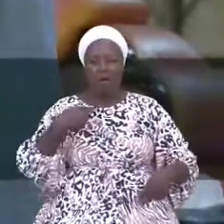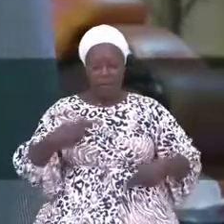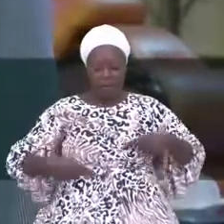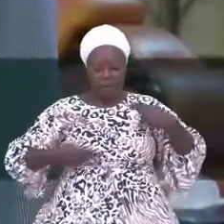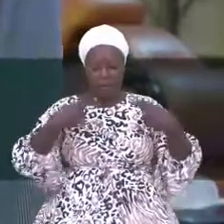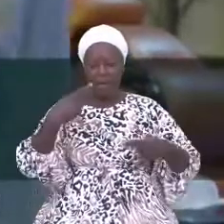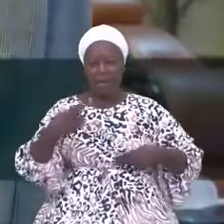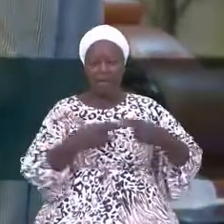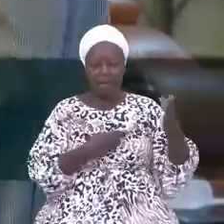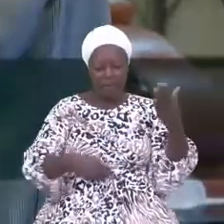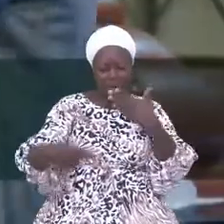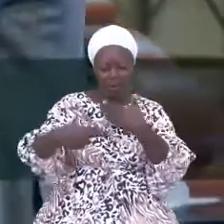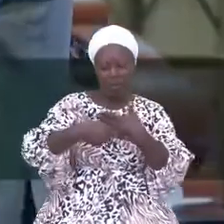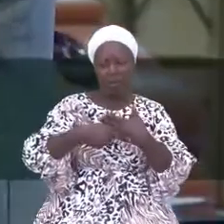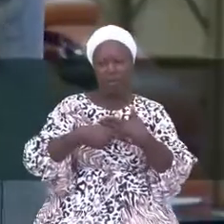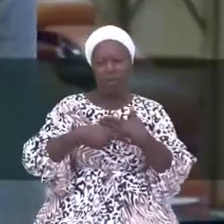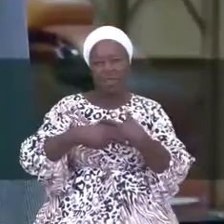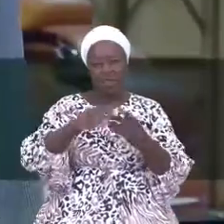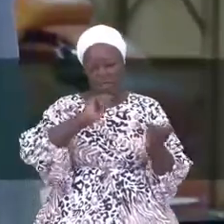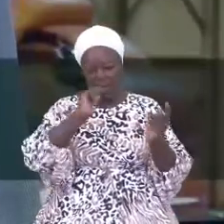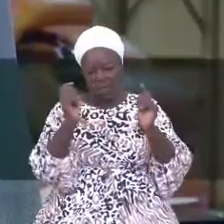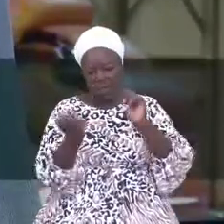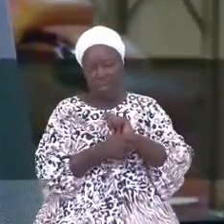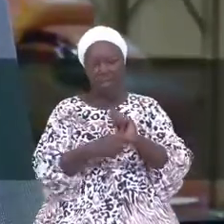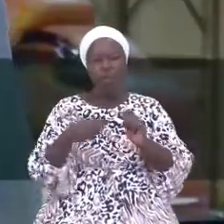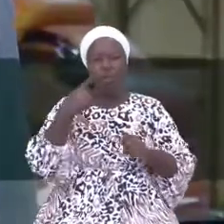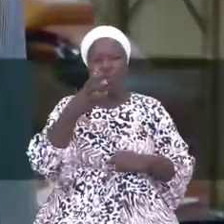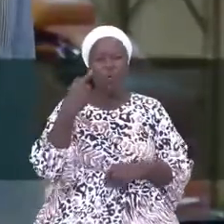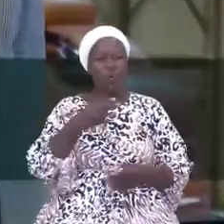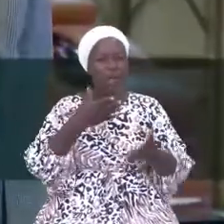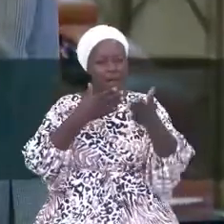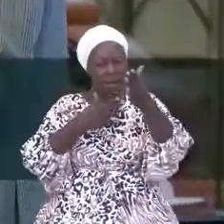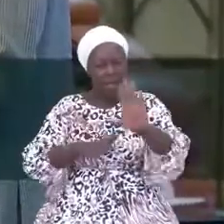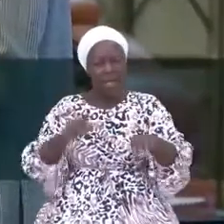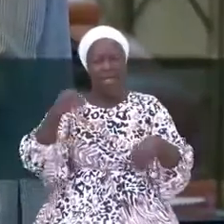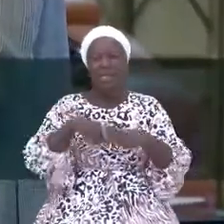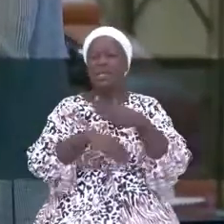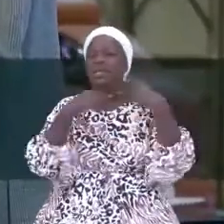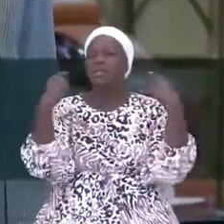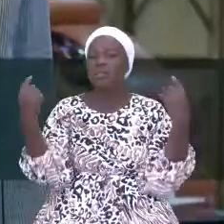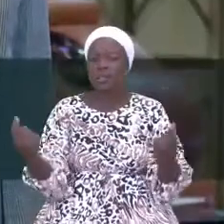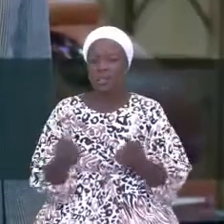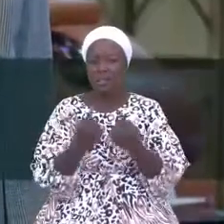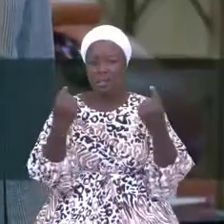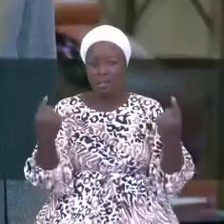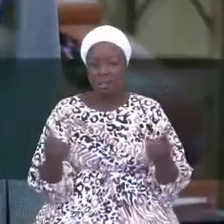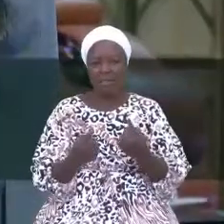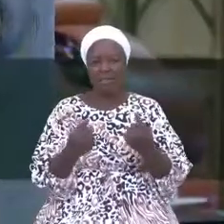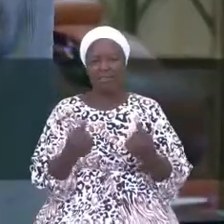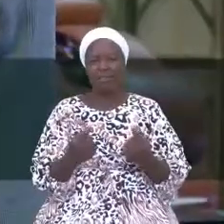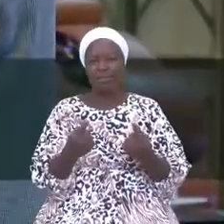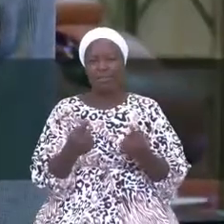restored, regenerated, who were dead in trespasses and